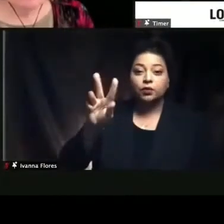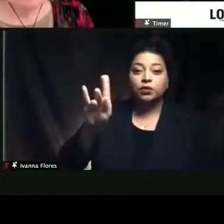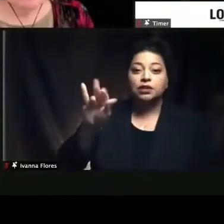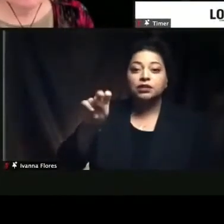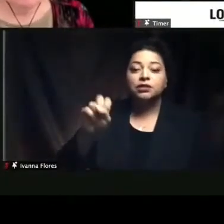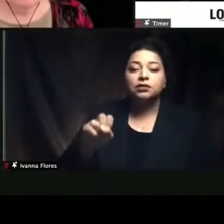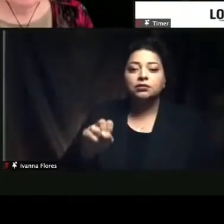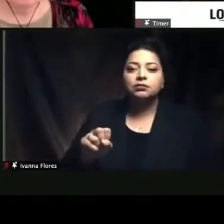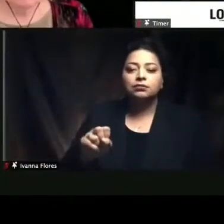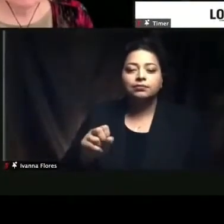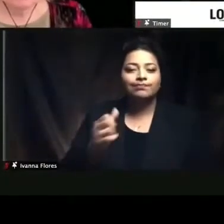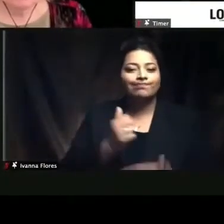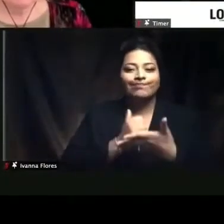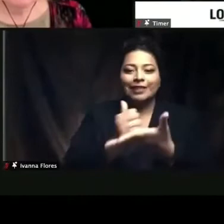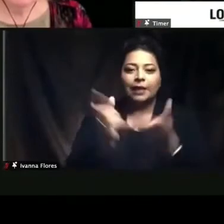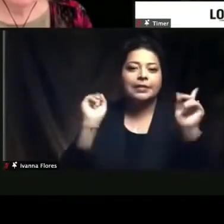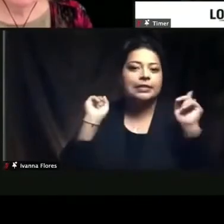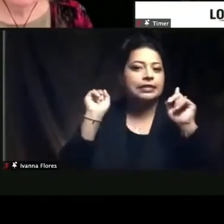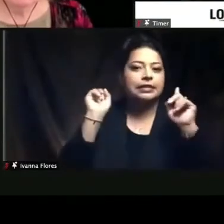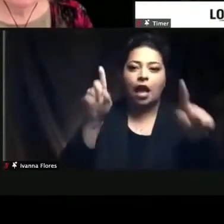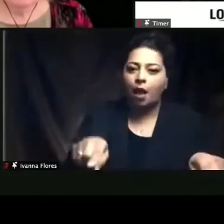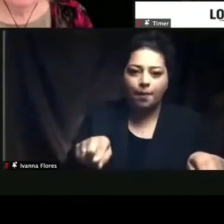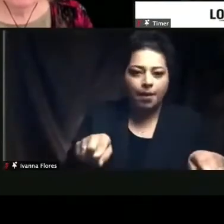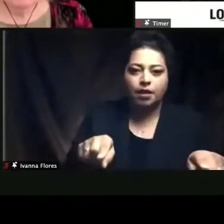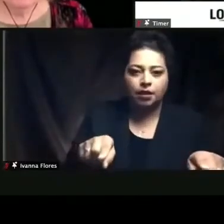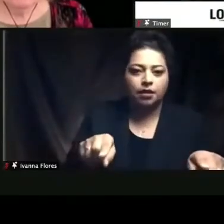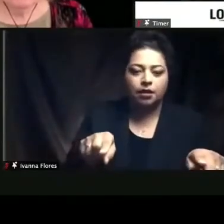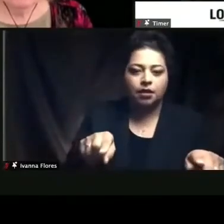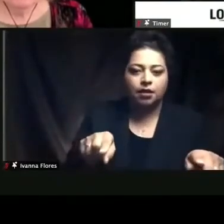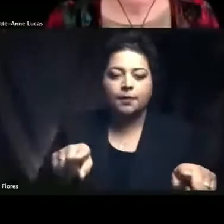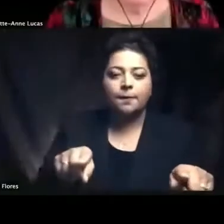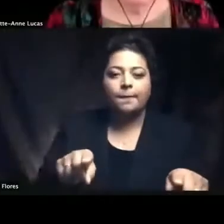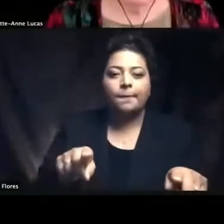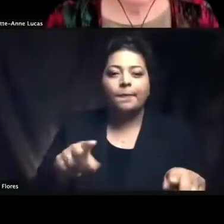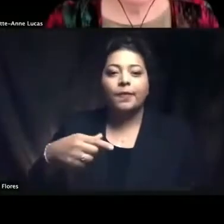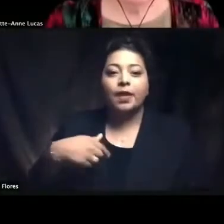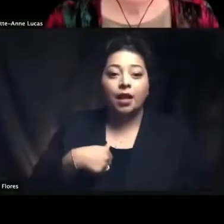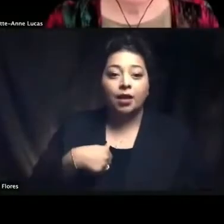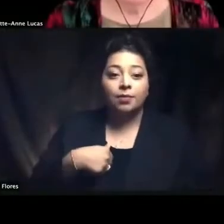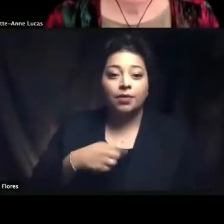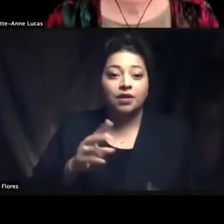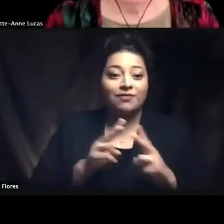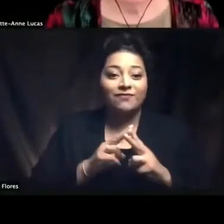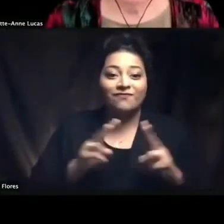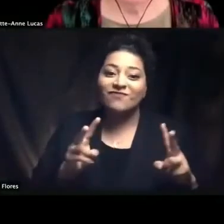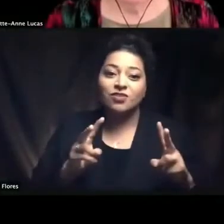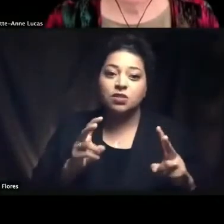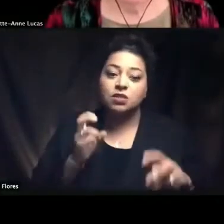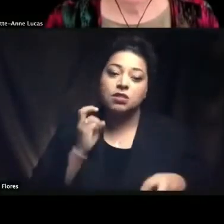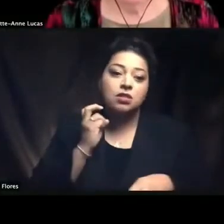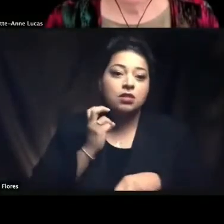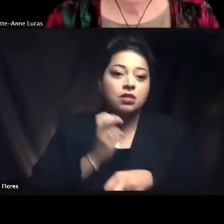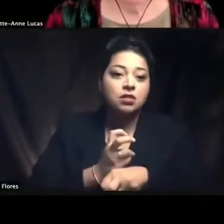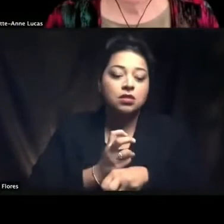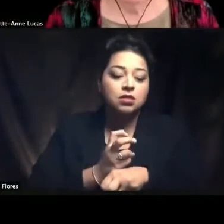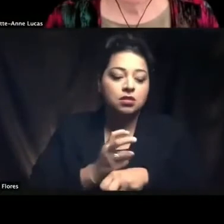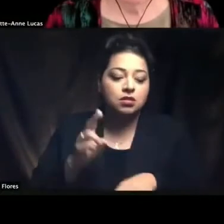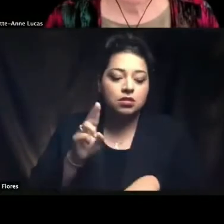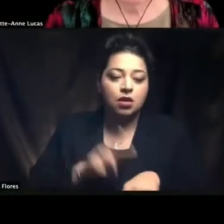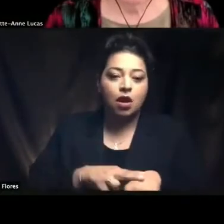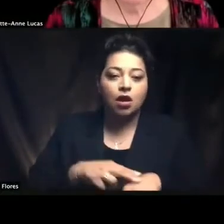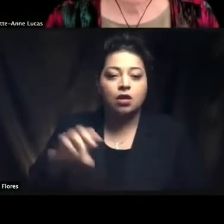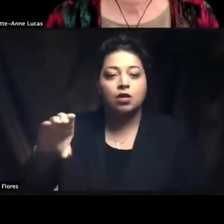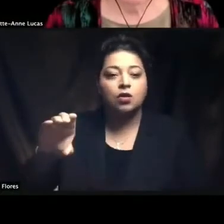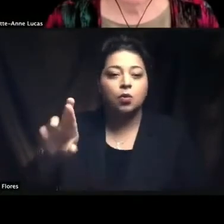Help is on the way. This is what we're going to do. I'm going to be very hard on